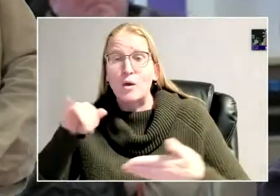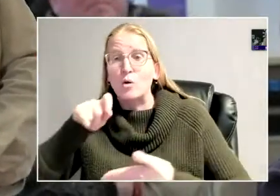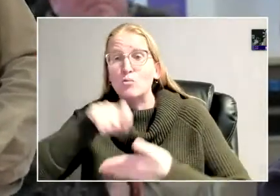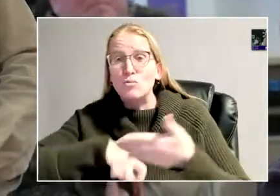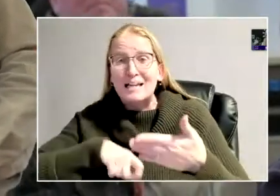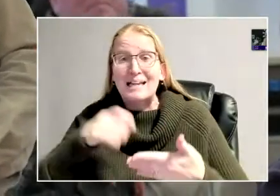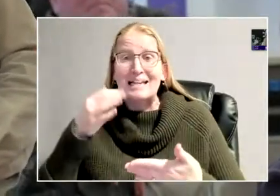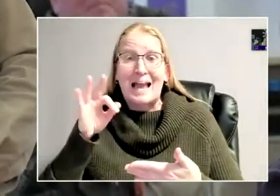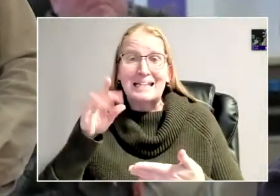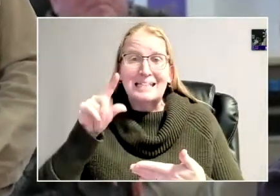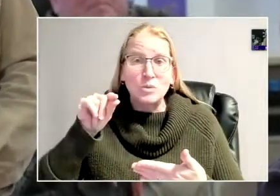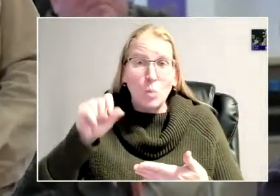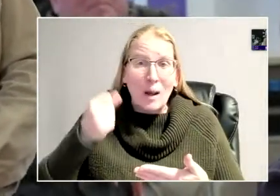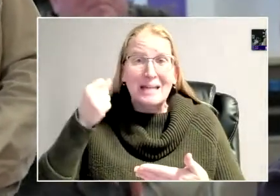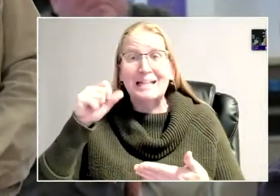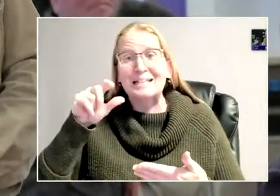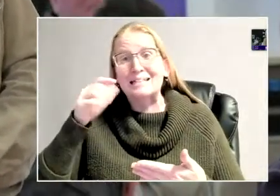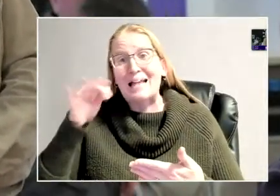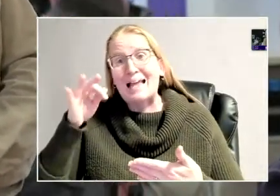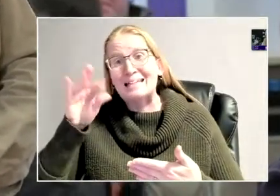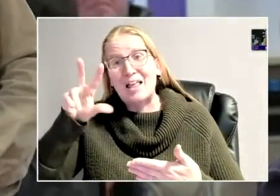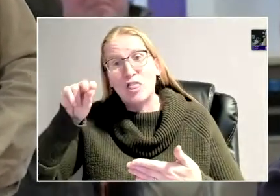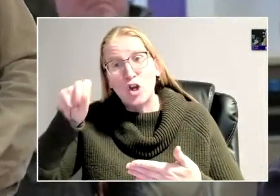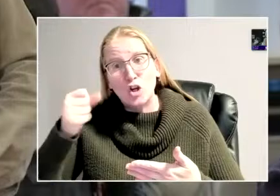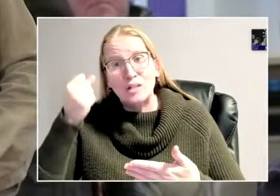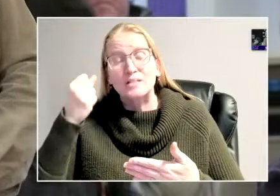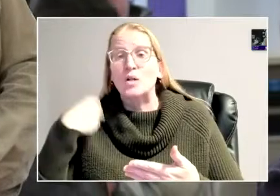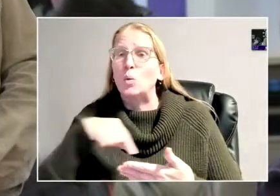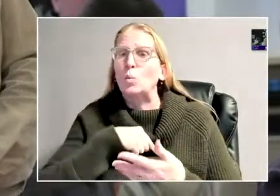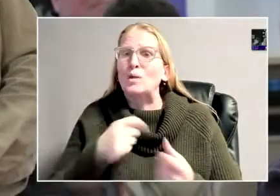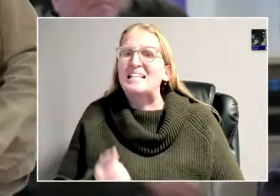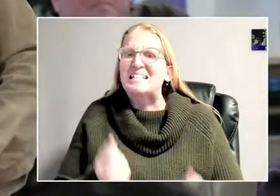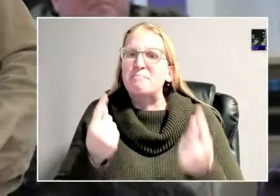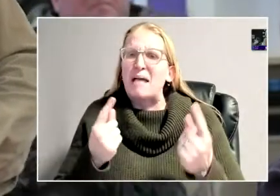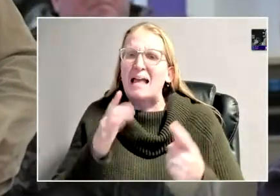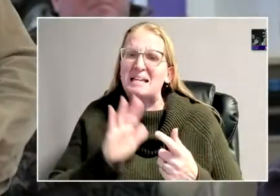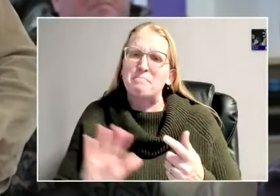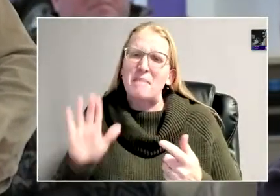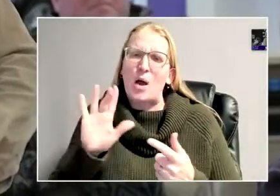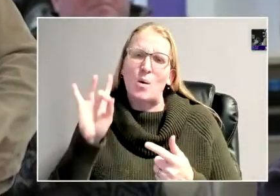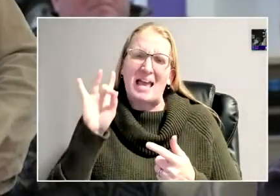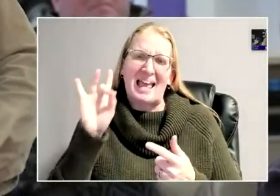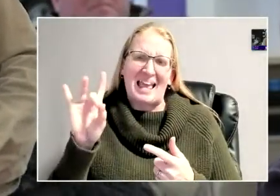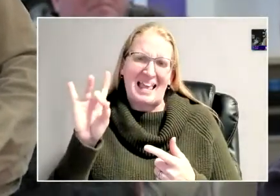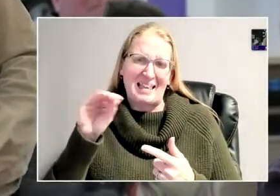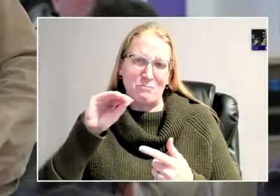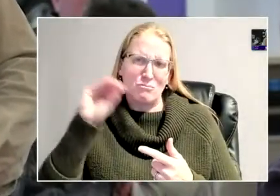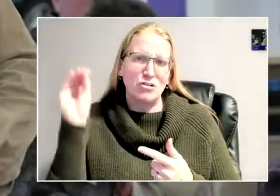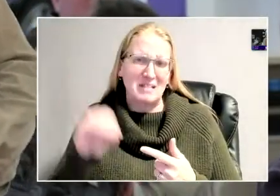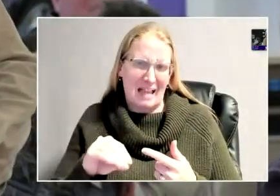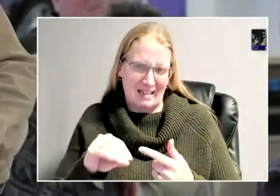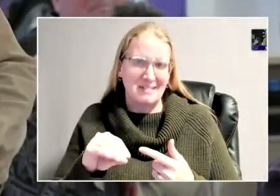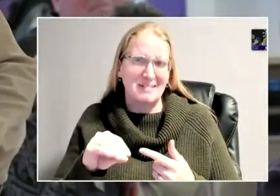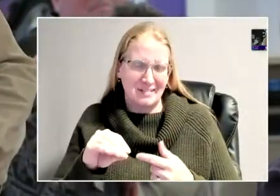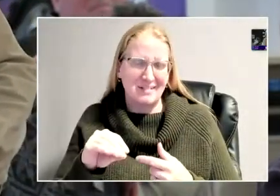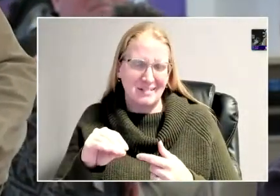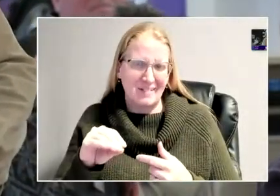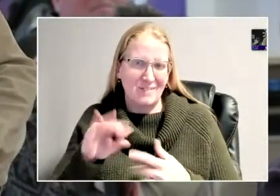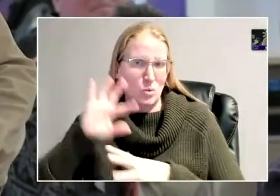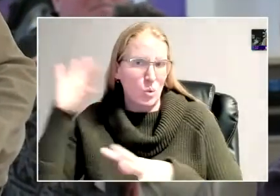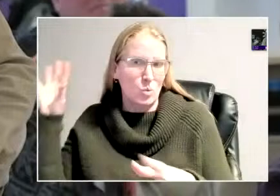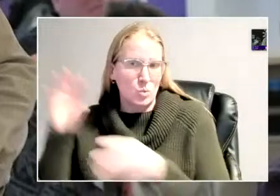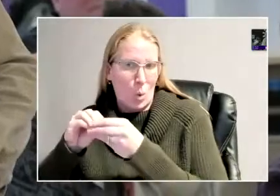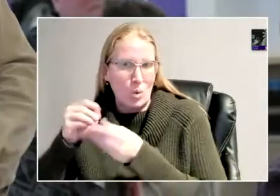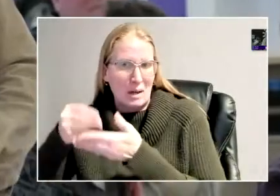and 30s we spent about 8% of the town's Budget on what we would